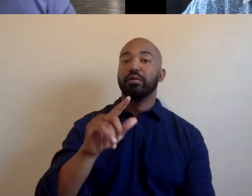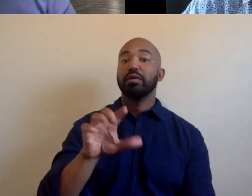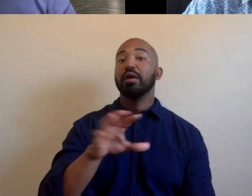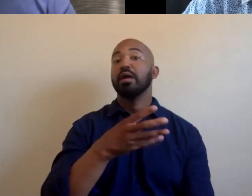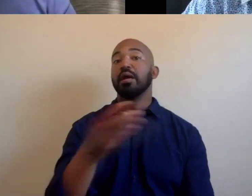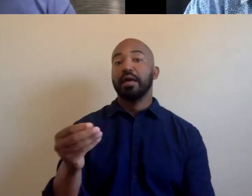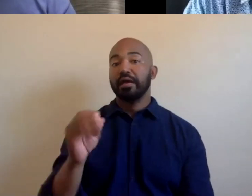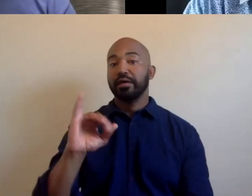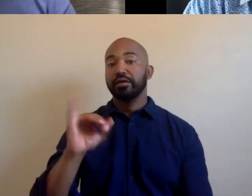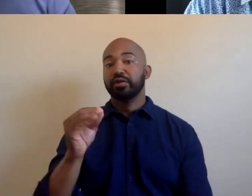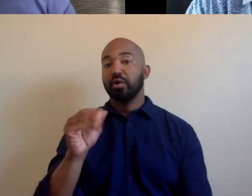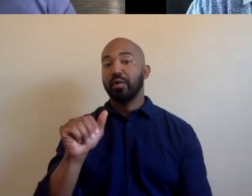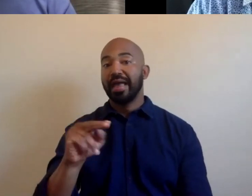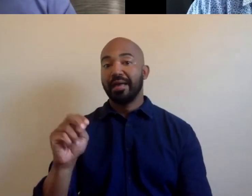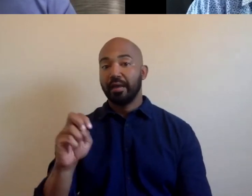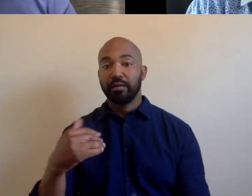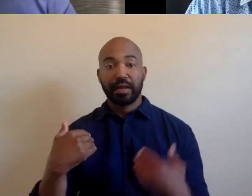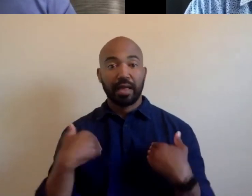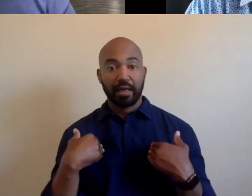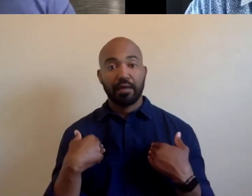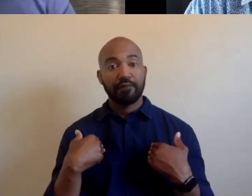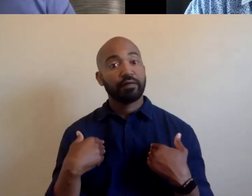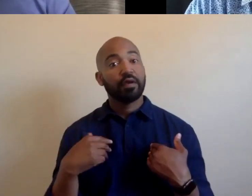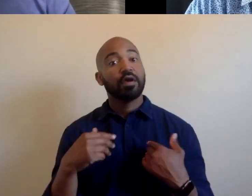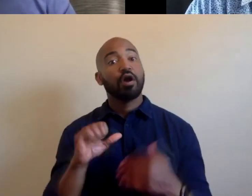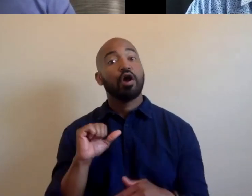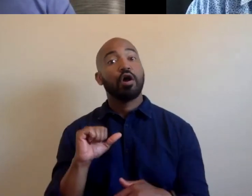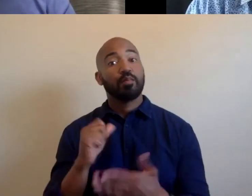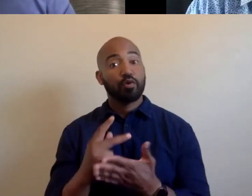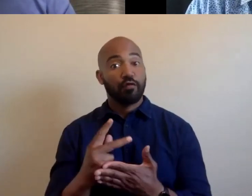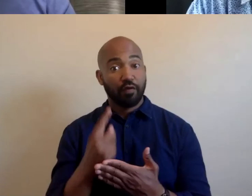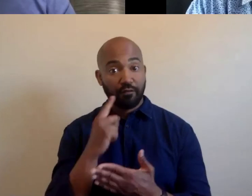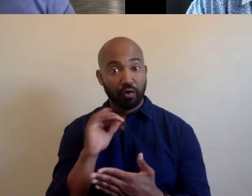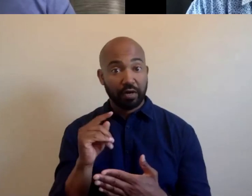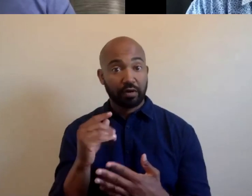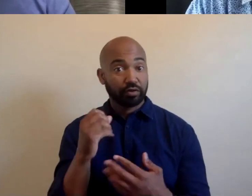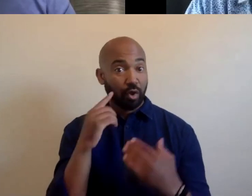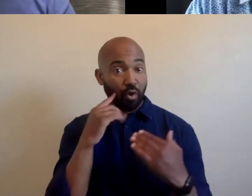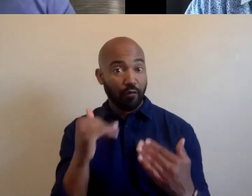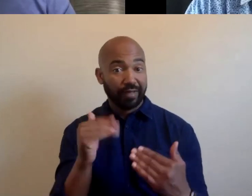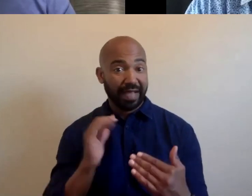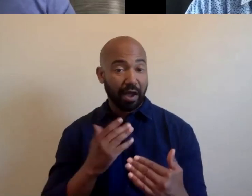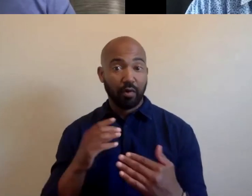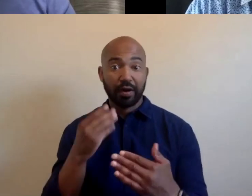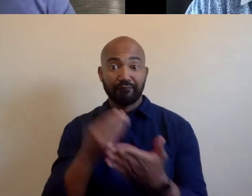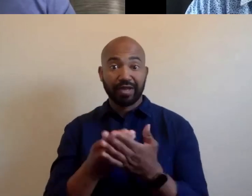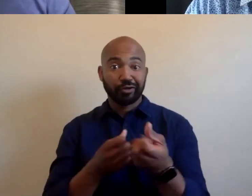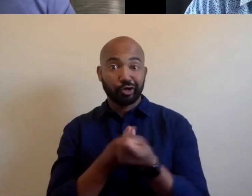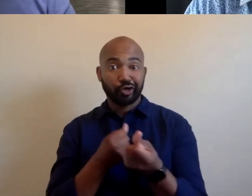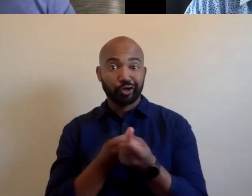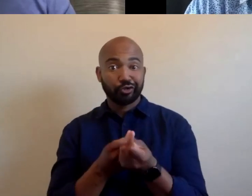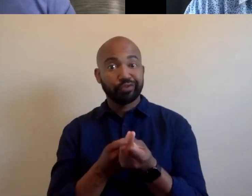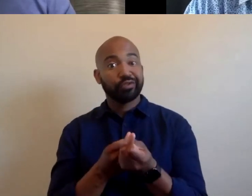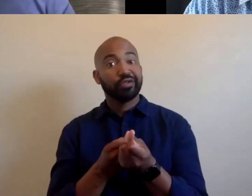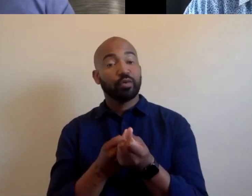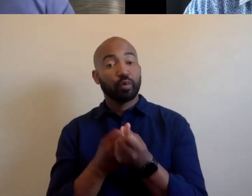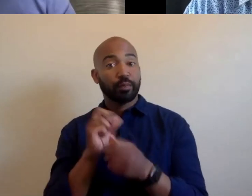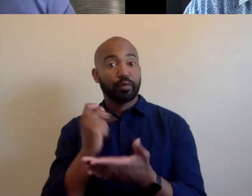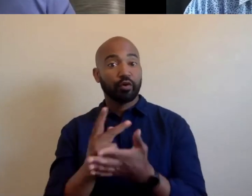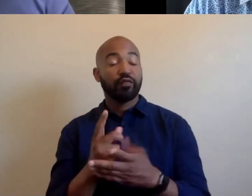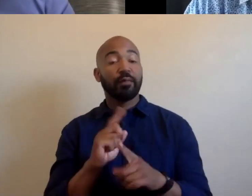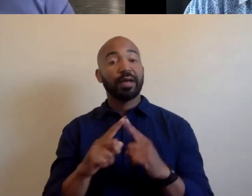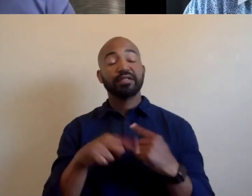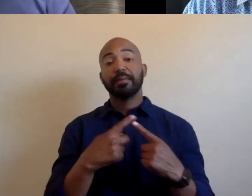waiting for approval basically on it, so hopefully they will, our funders will approve it. But it was all on protesting and going to